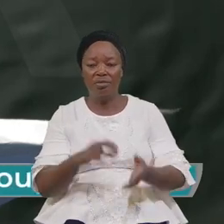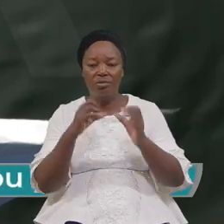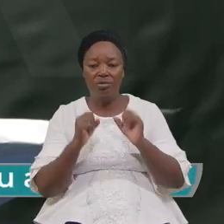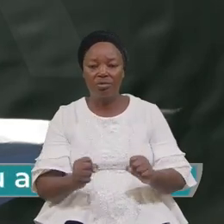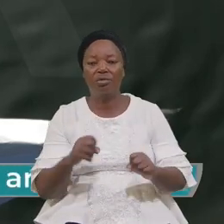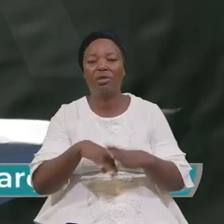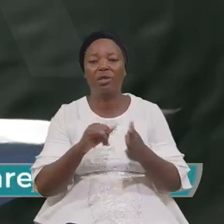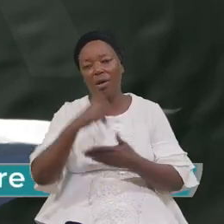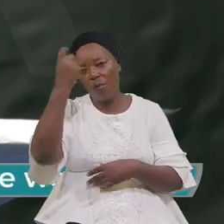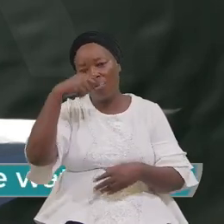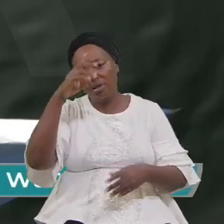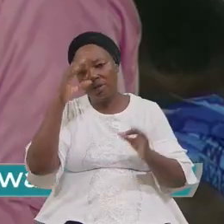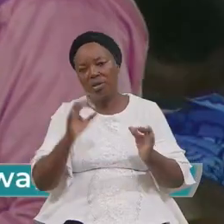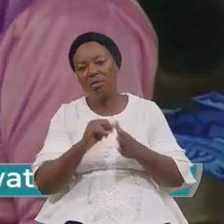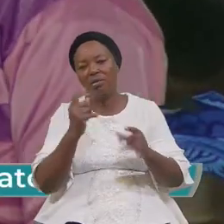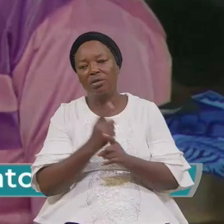decision you have taken.